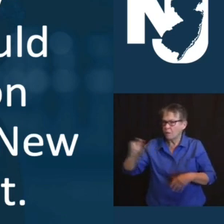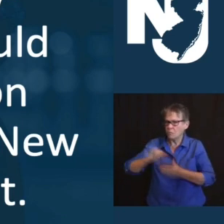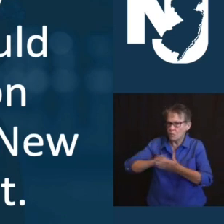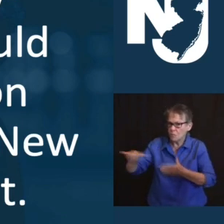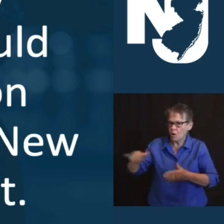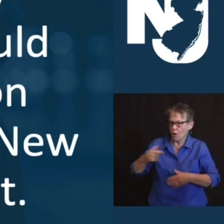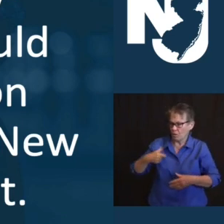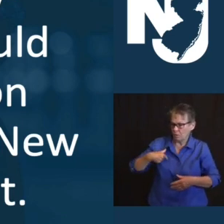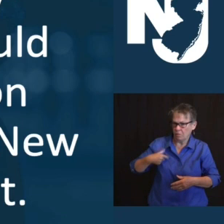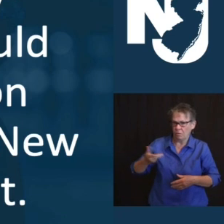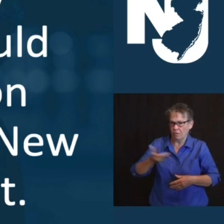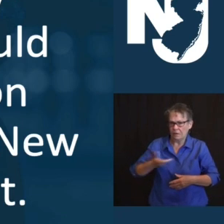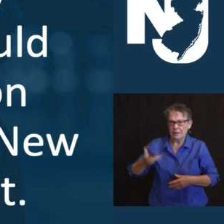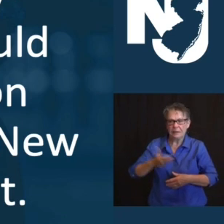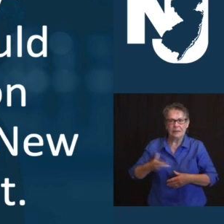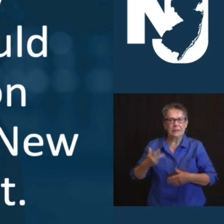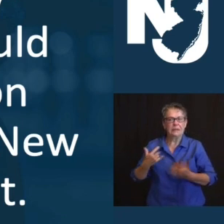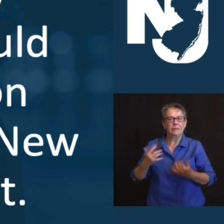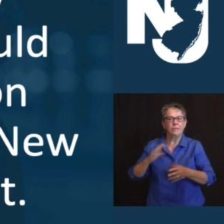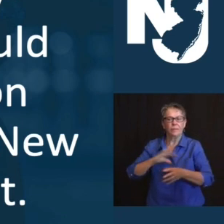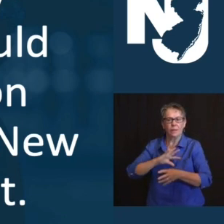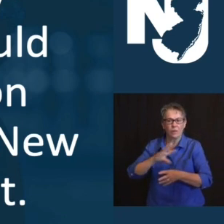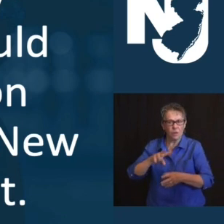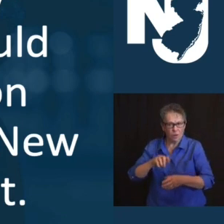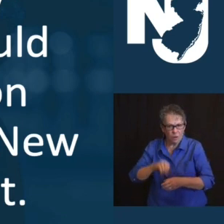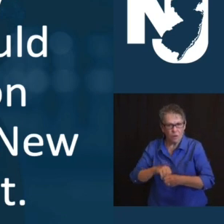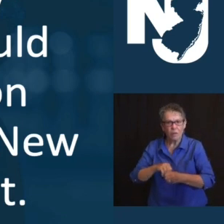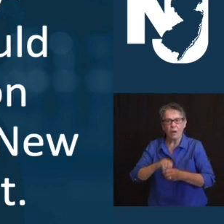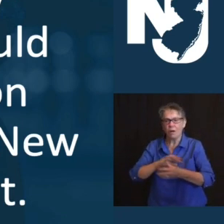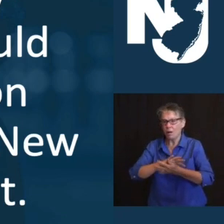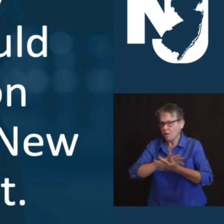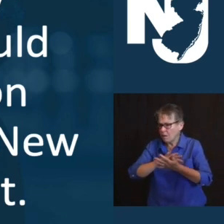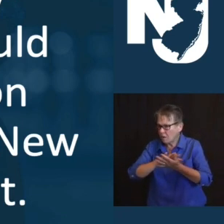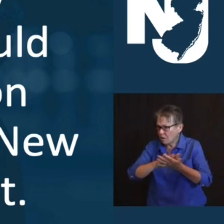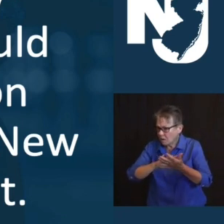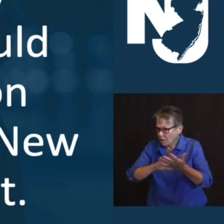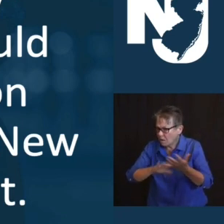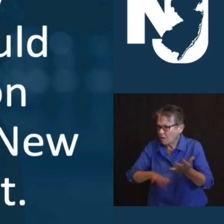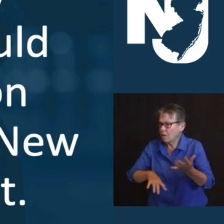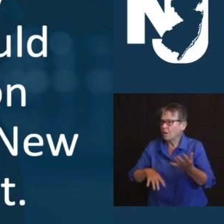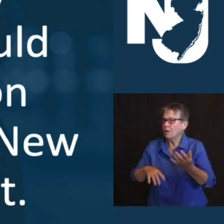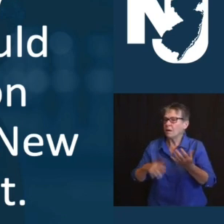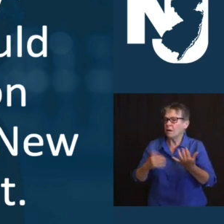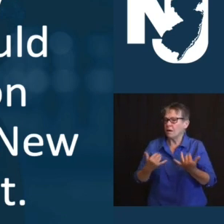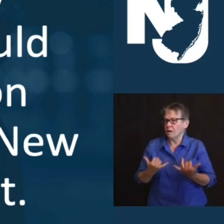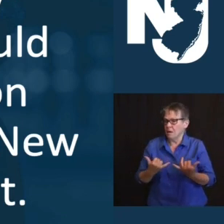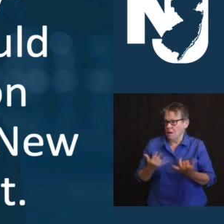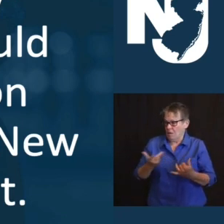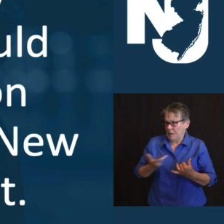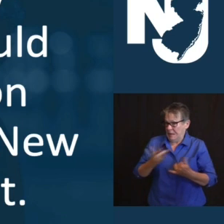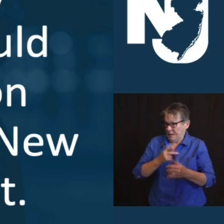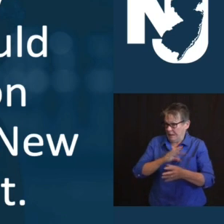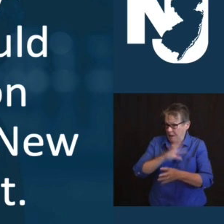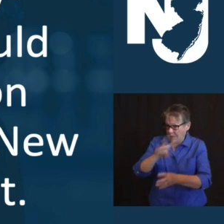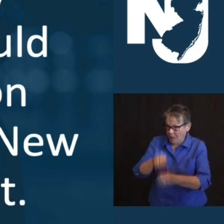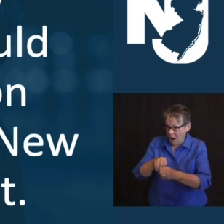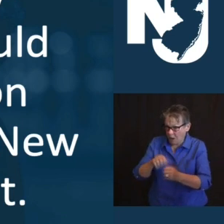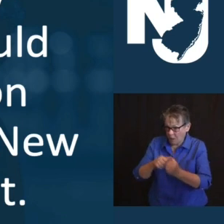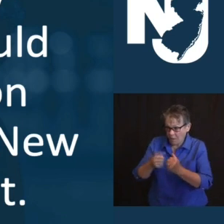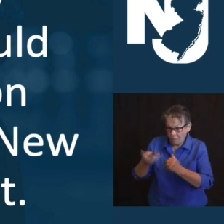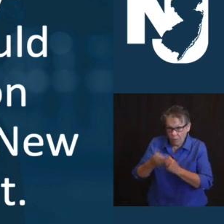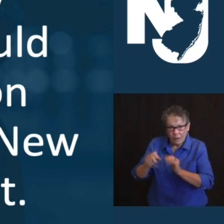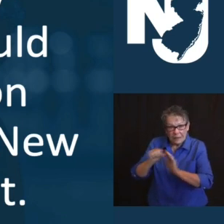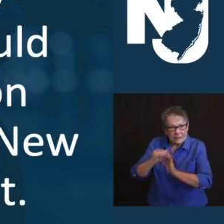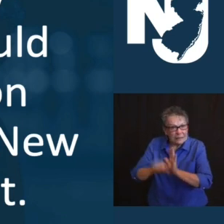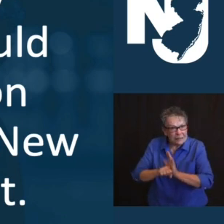at COVID Act Now as being close to containing this virus. We've gotten to where we are today through shared